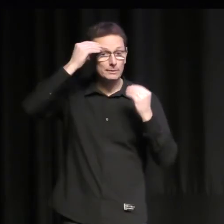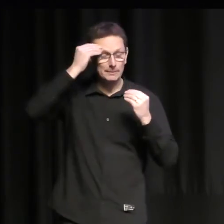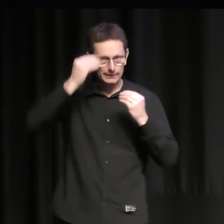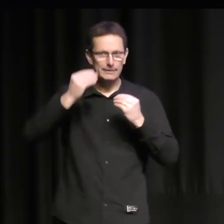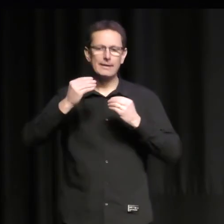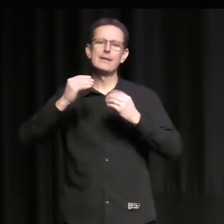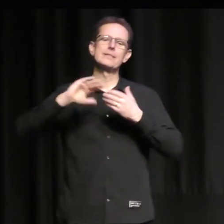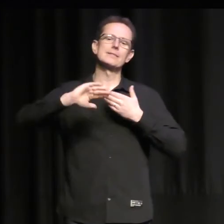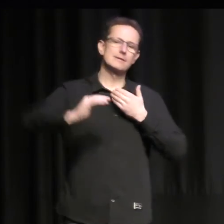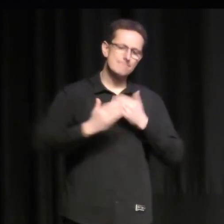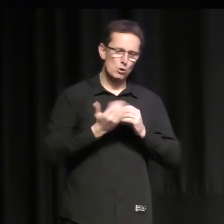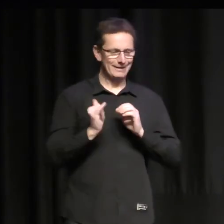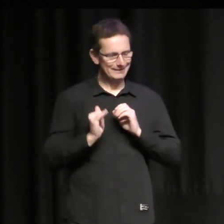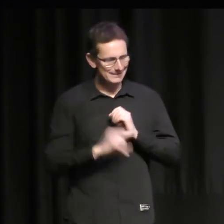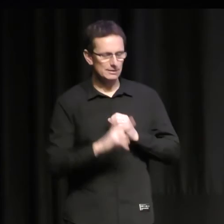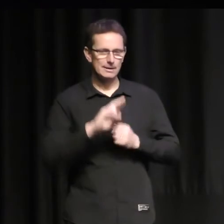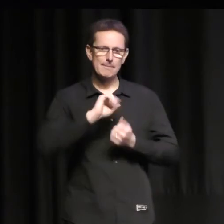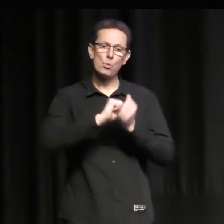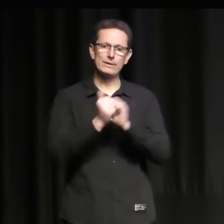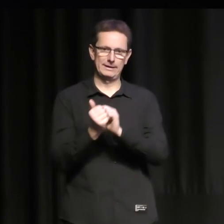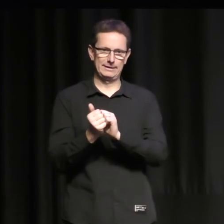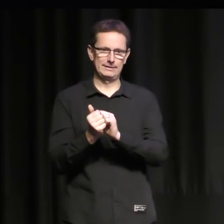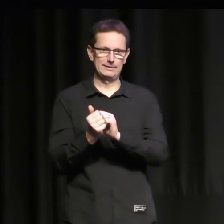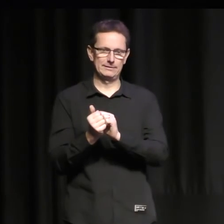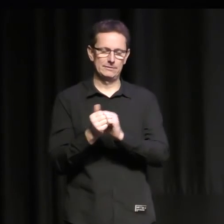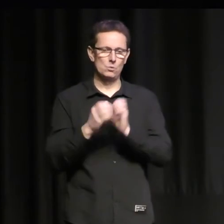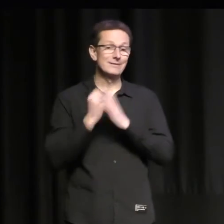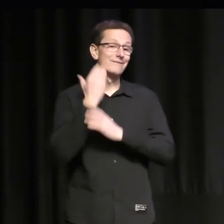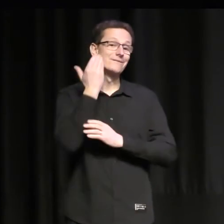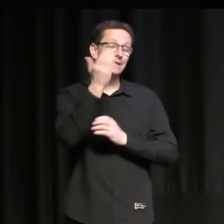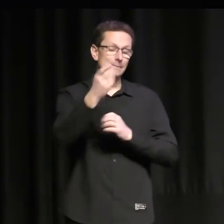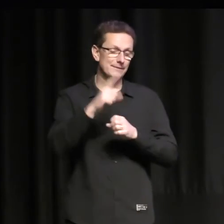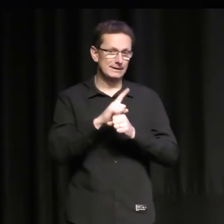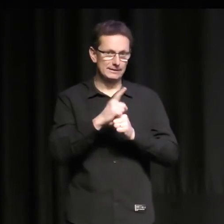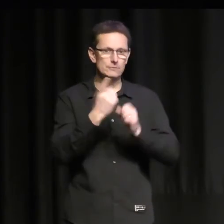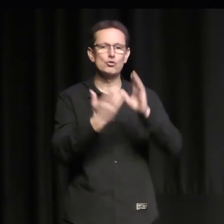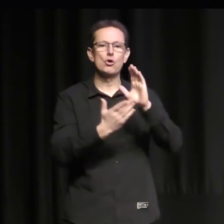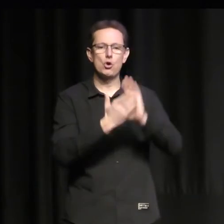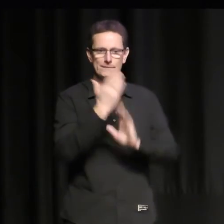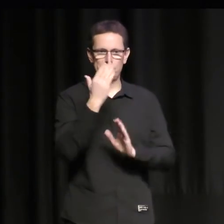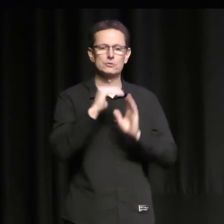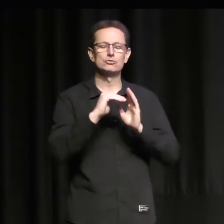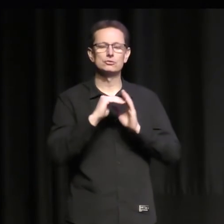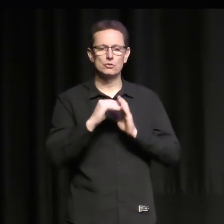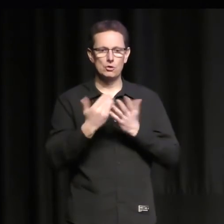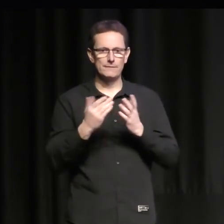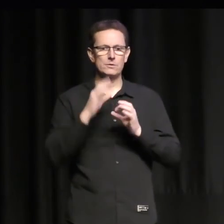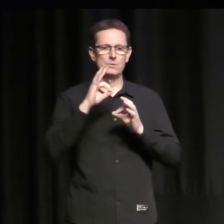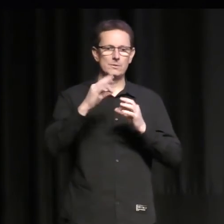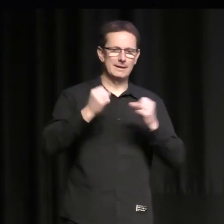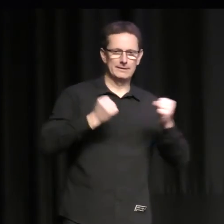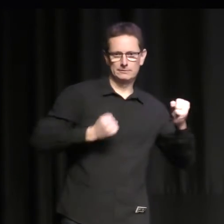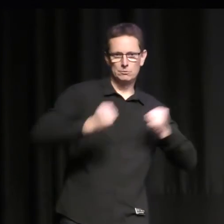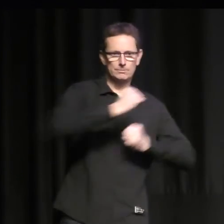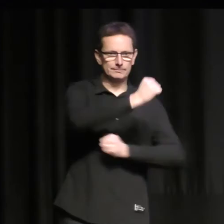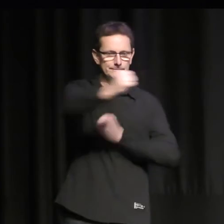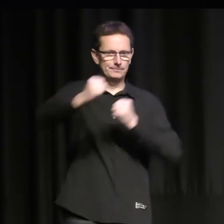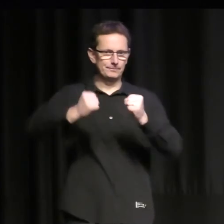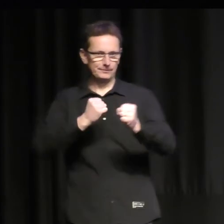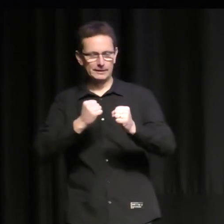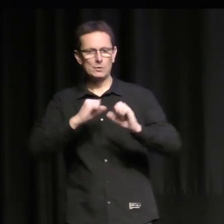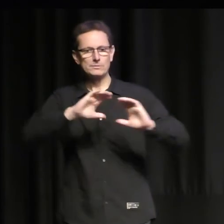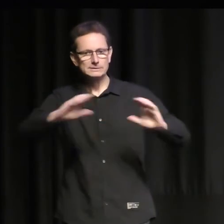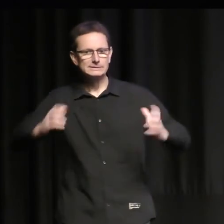into politics. Because the future is going to depend on mobilization of the